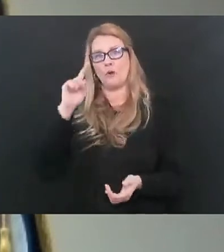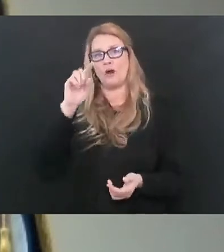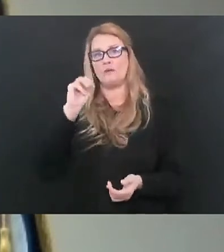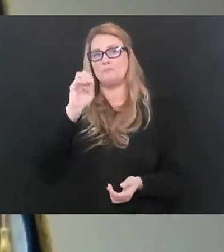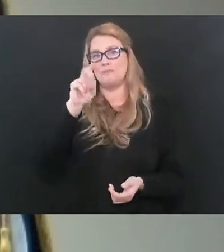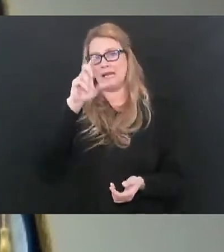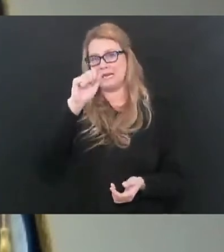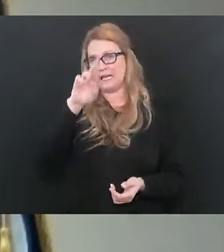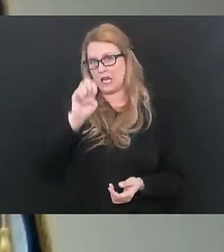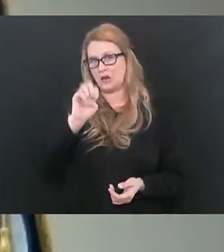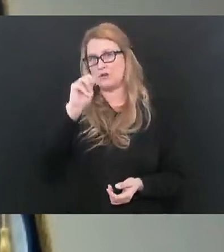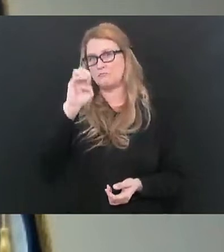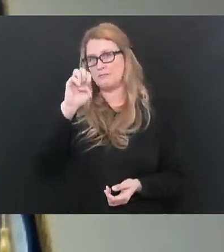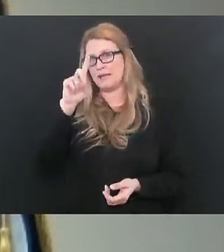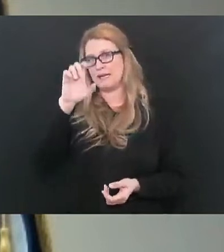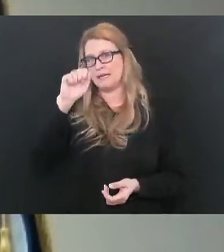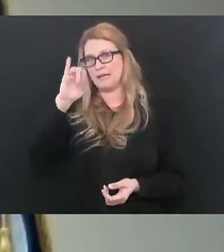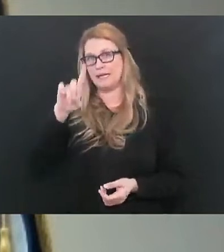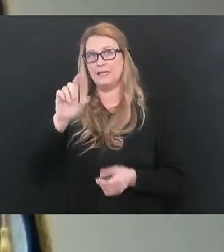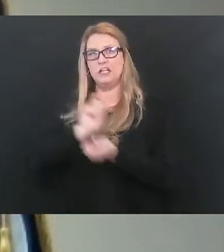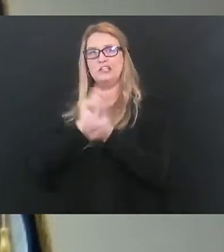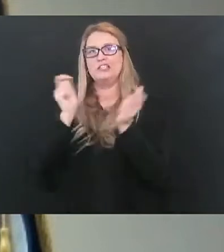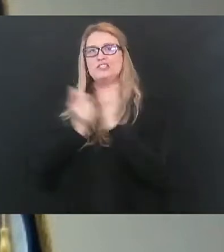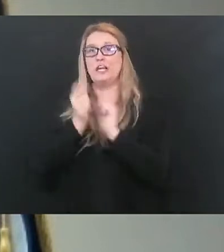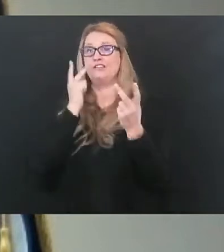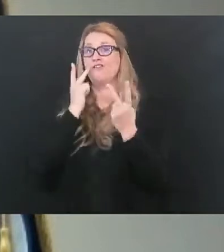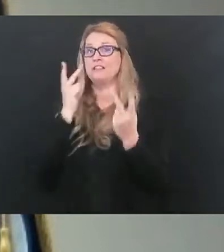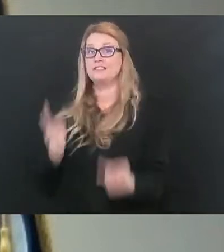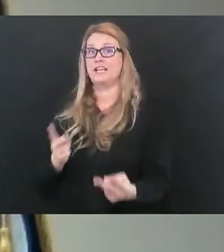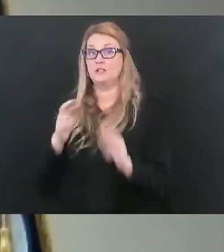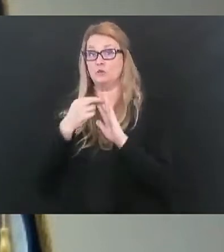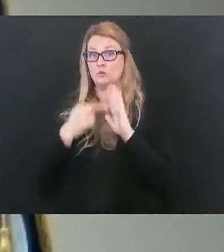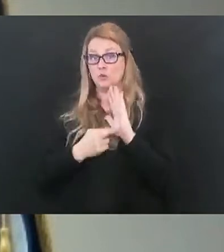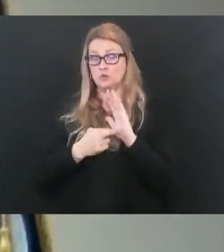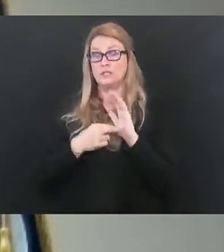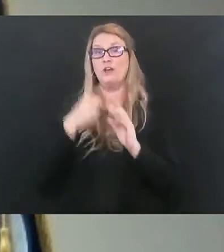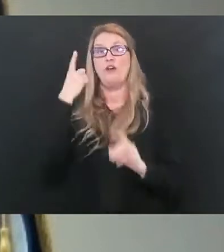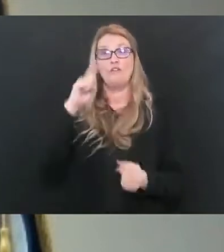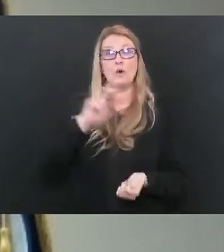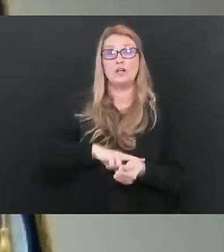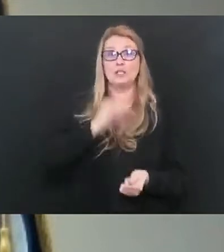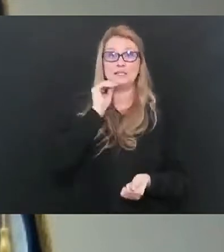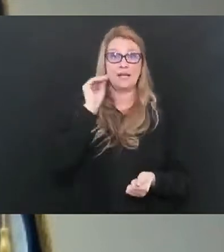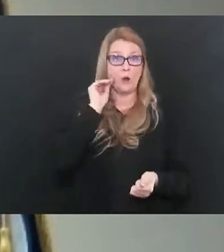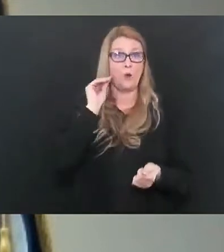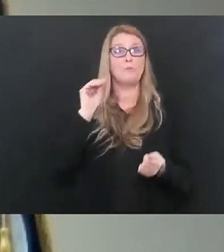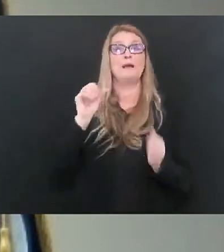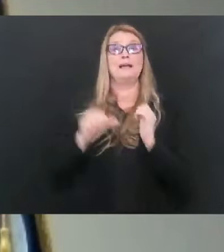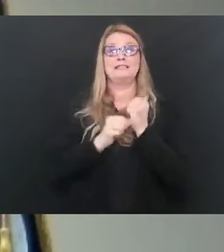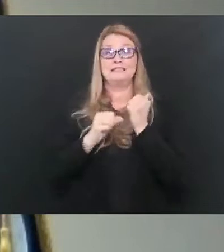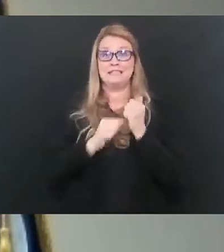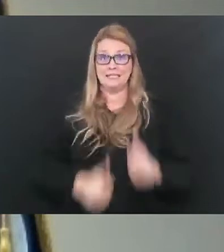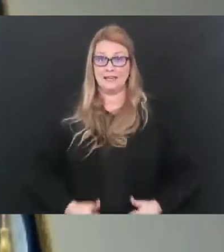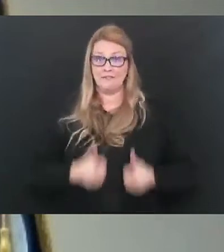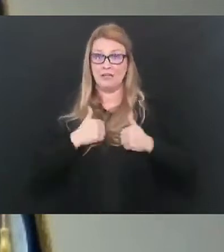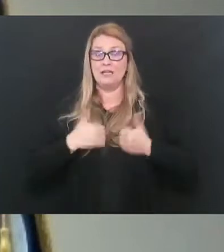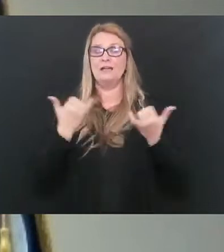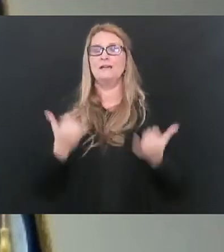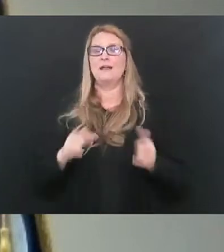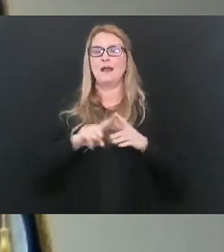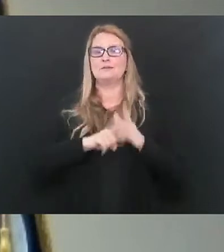issued revised visitation guidance. Both nursing homes and assisted living residences are required to follow those